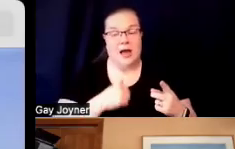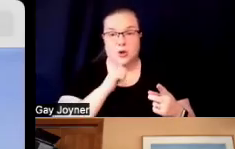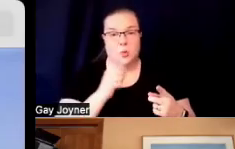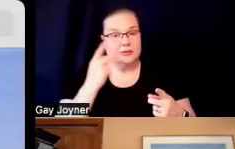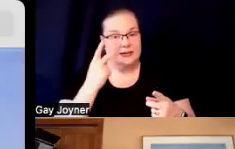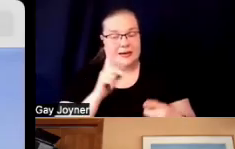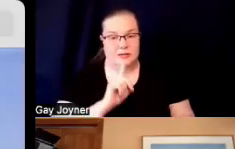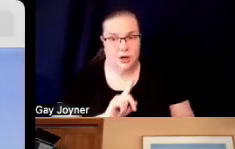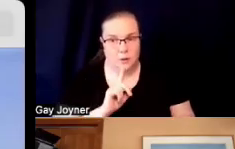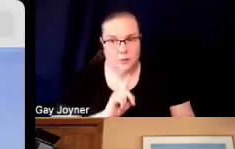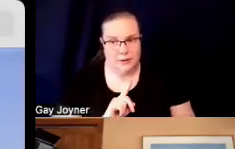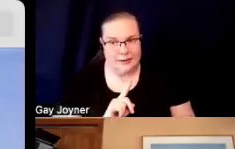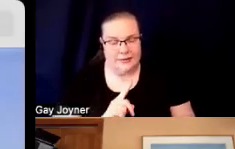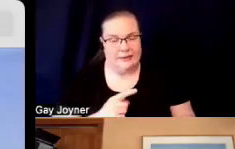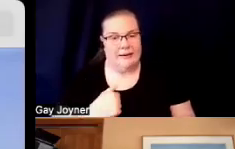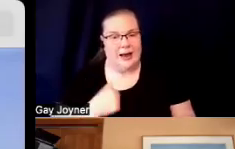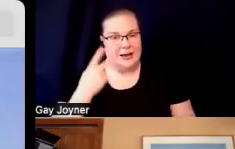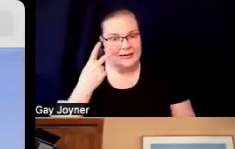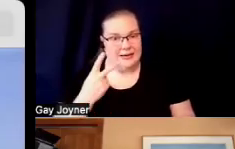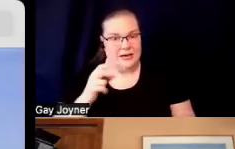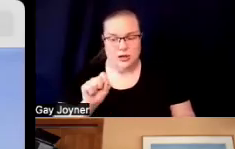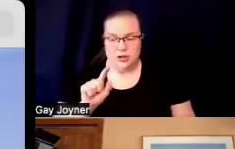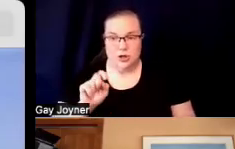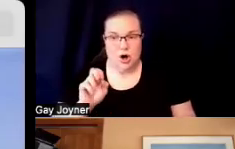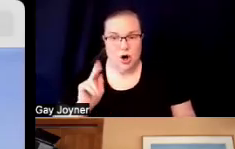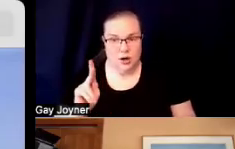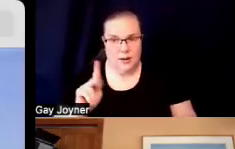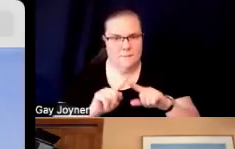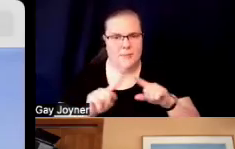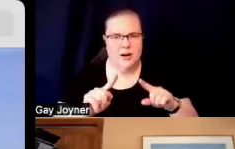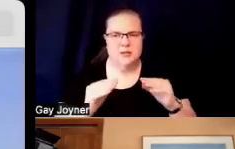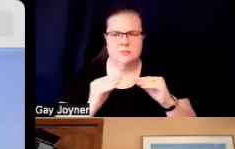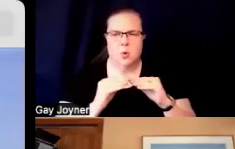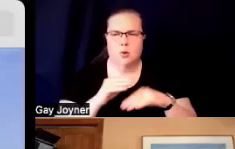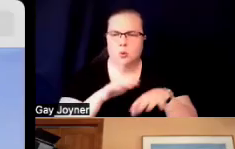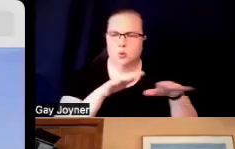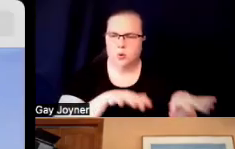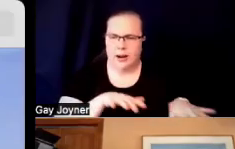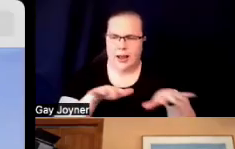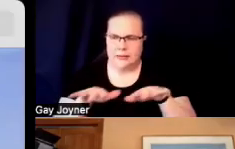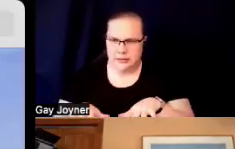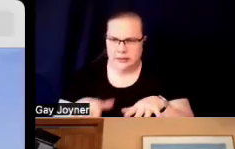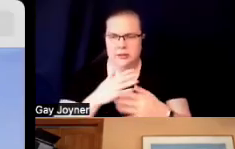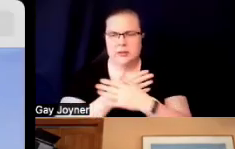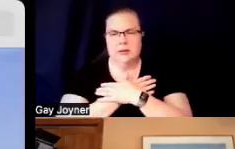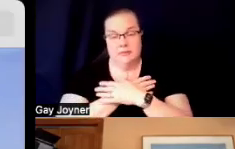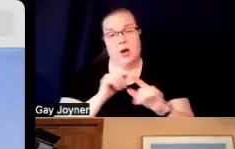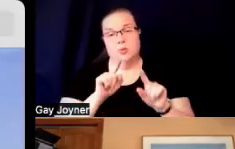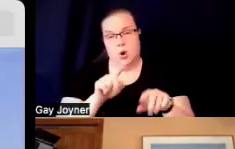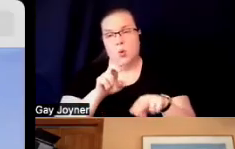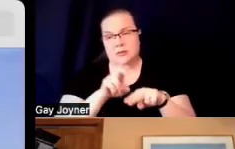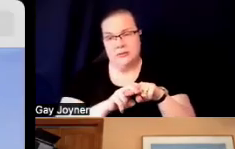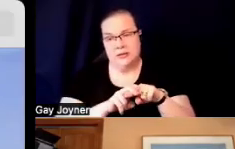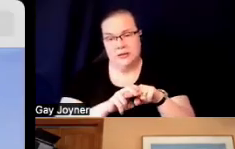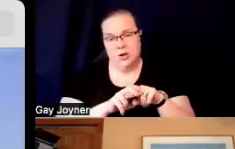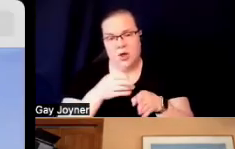lonely. I see it as stark, but to me it's like very relaxing. It's a Interesting. place I would go and sit on the